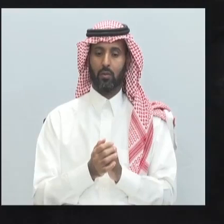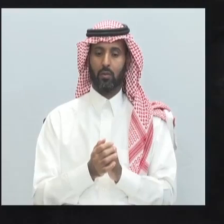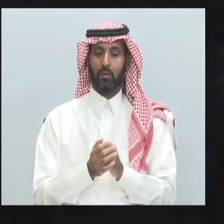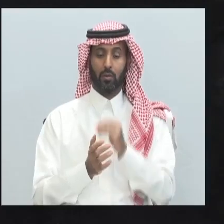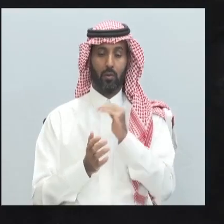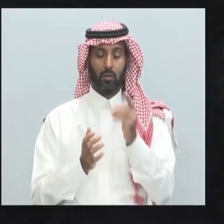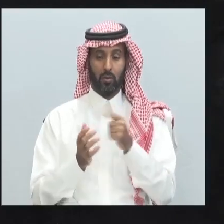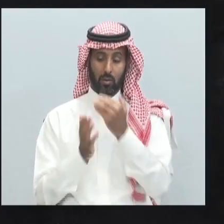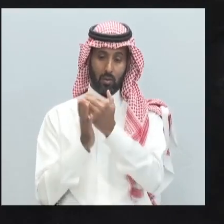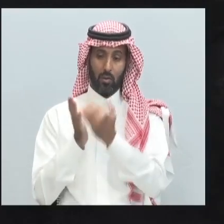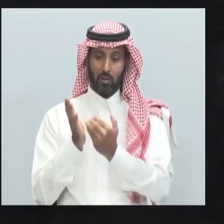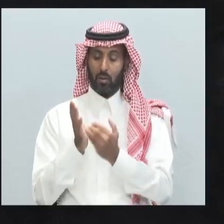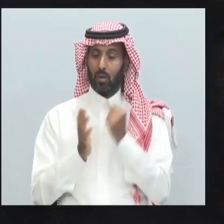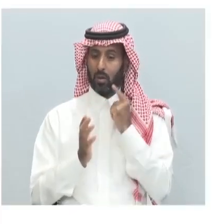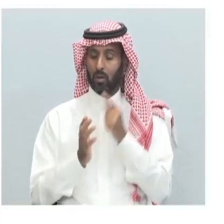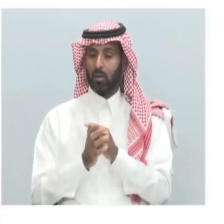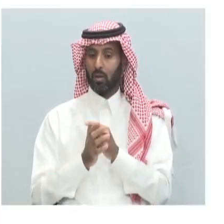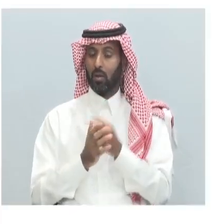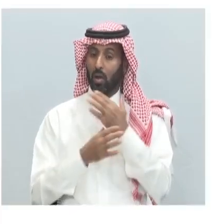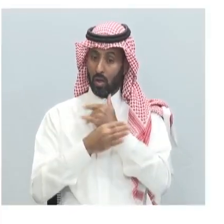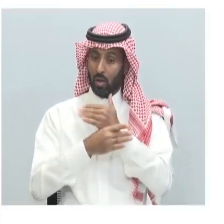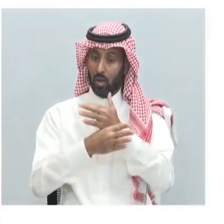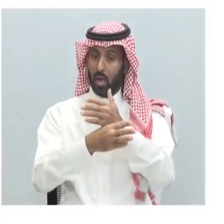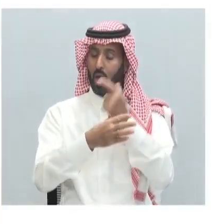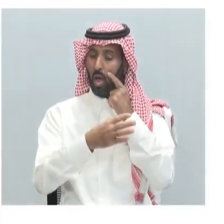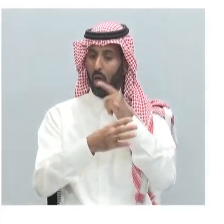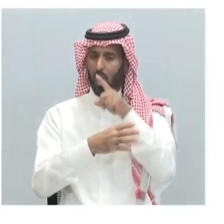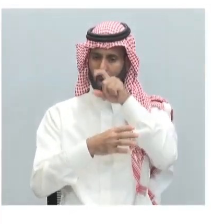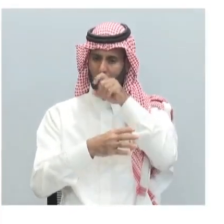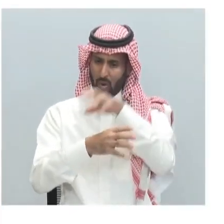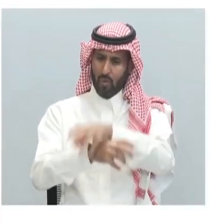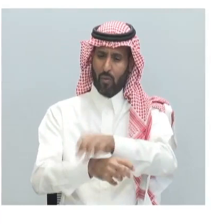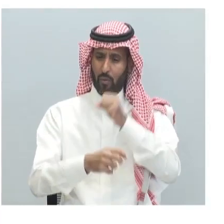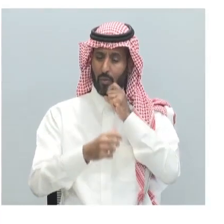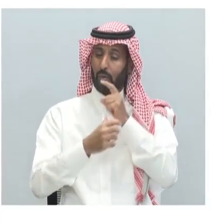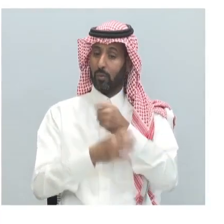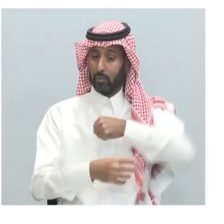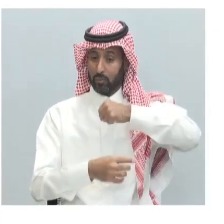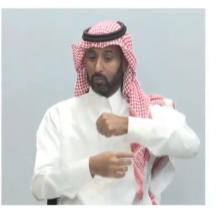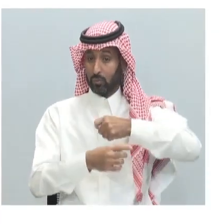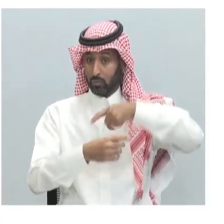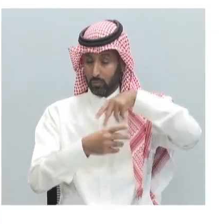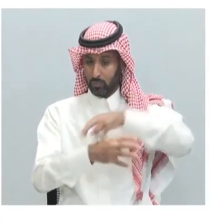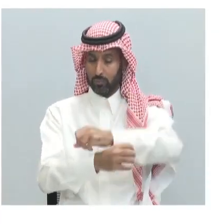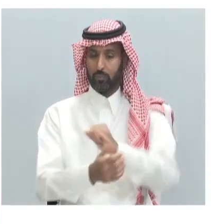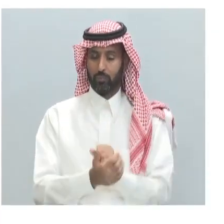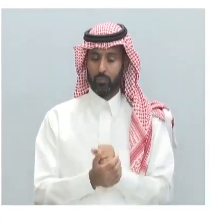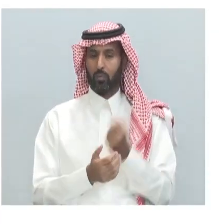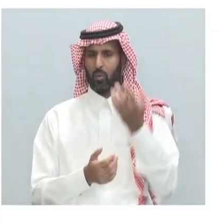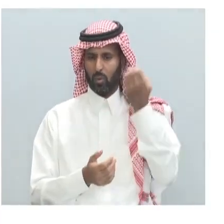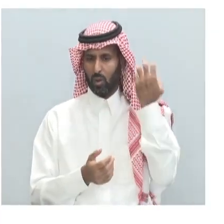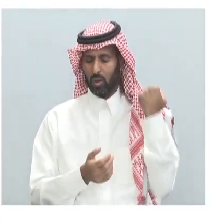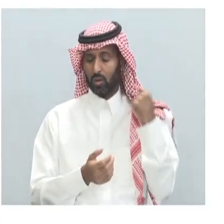passage about this topic, the traditional sport of falconry, okay? The